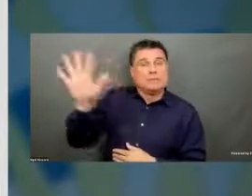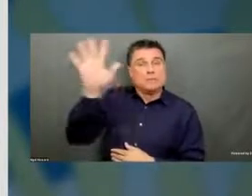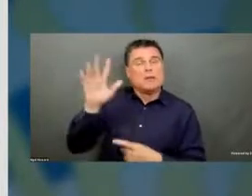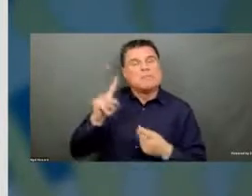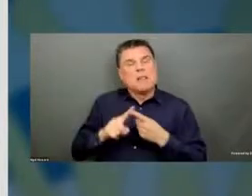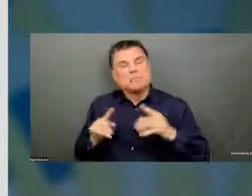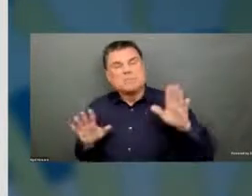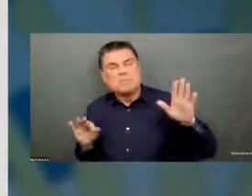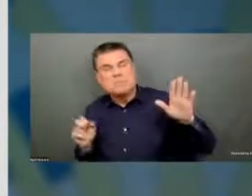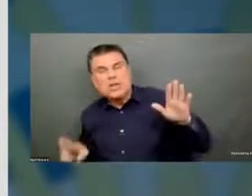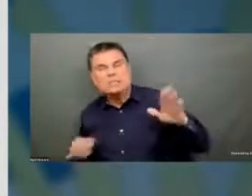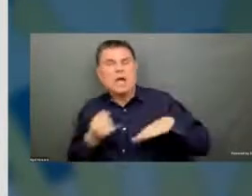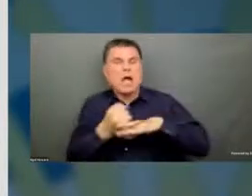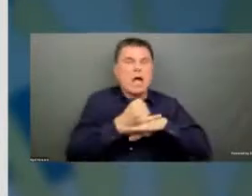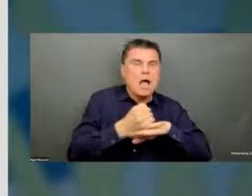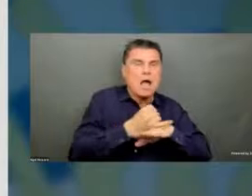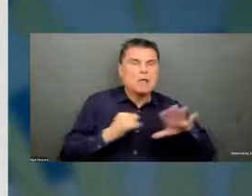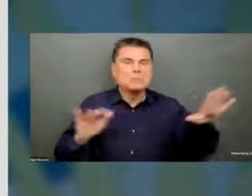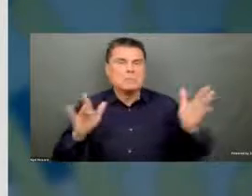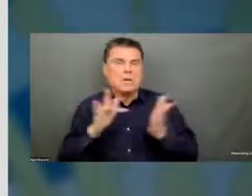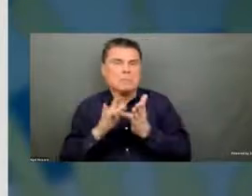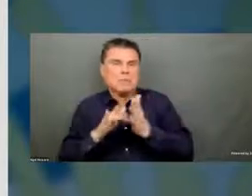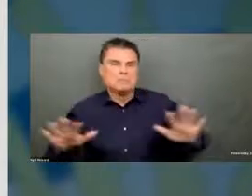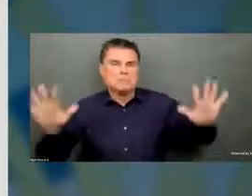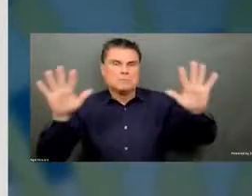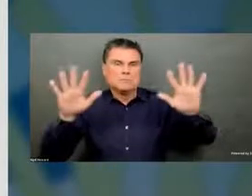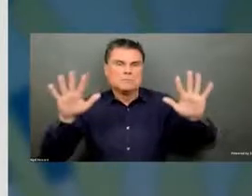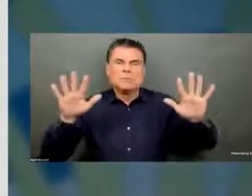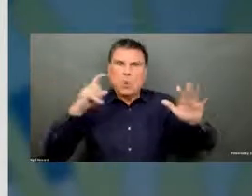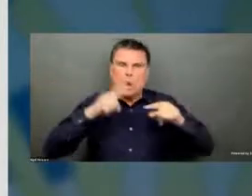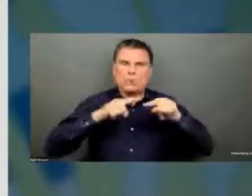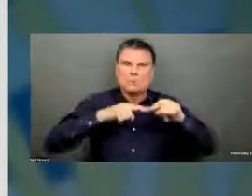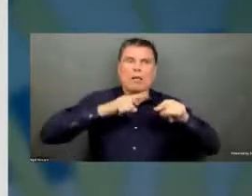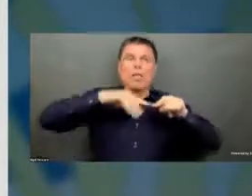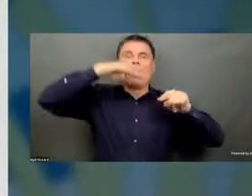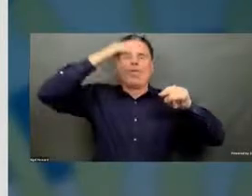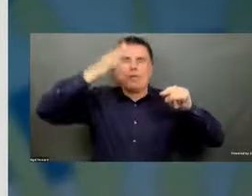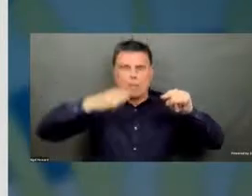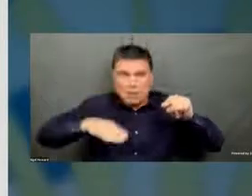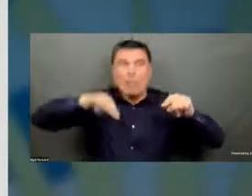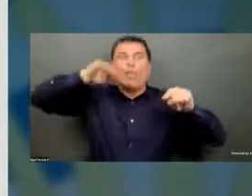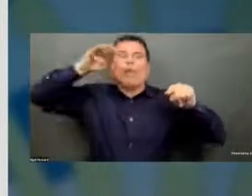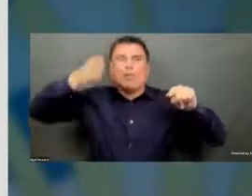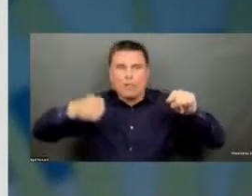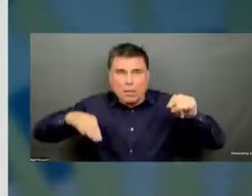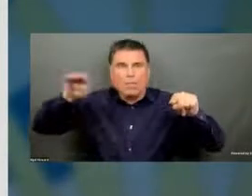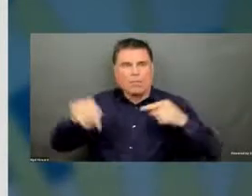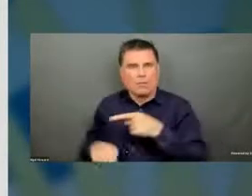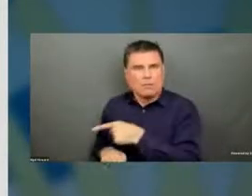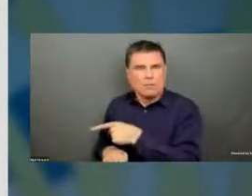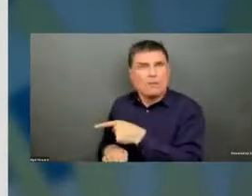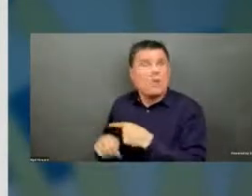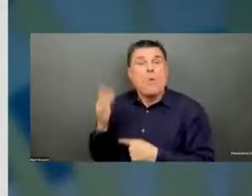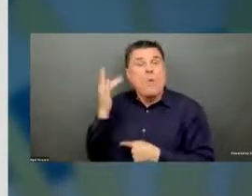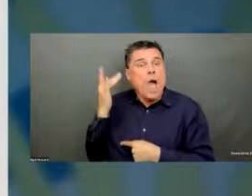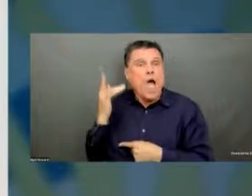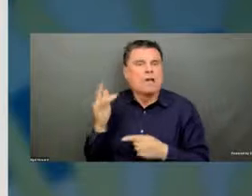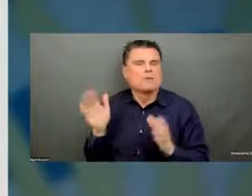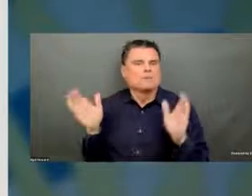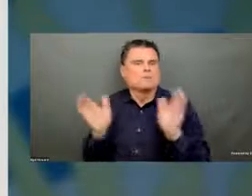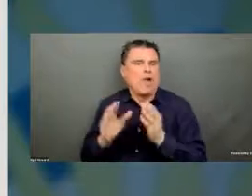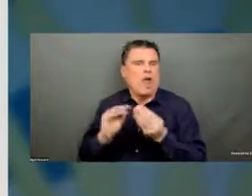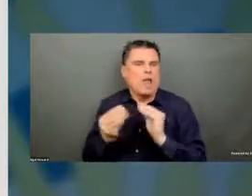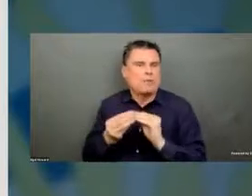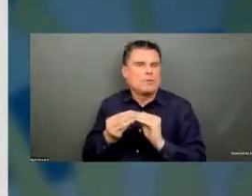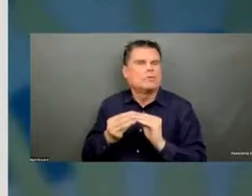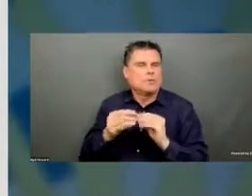towards 1 and under 1. Where our population is the greatest and where we have the most impact has been in the Fraser Health